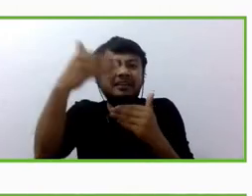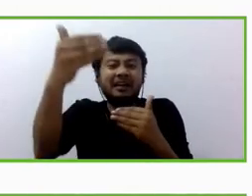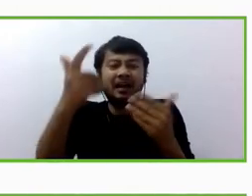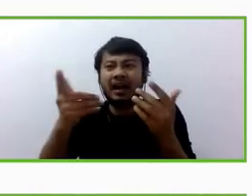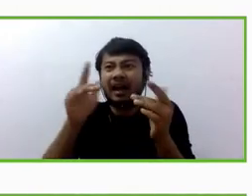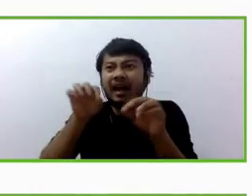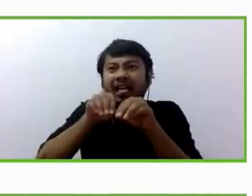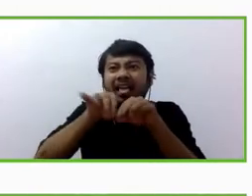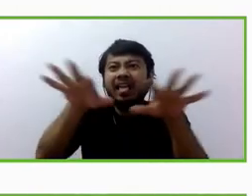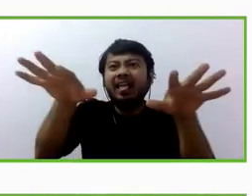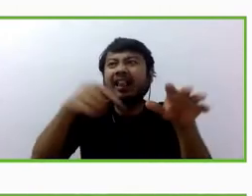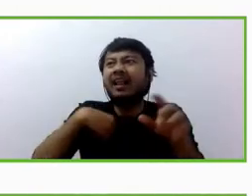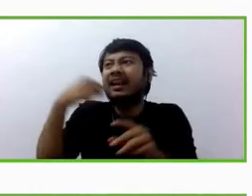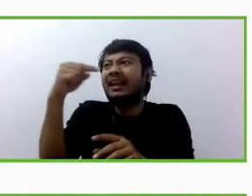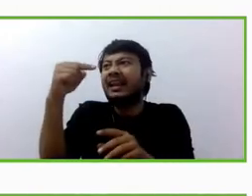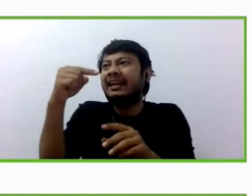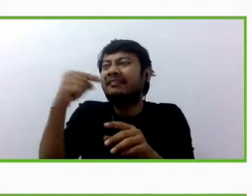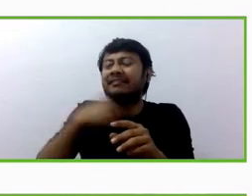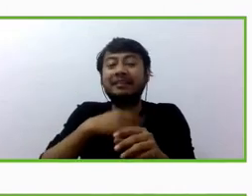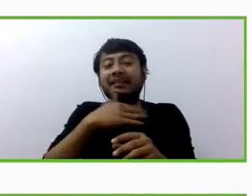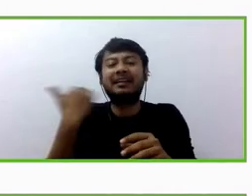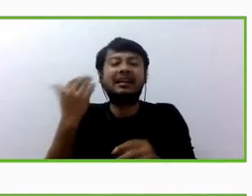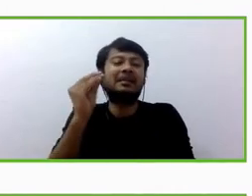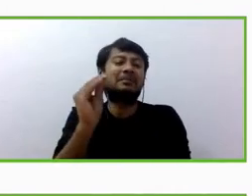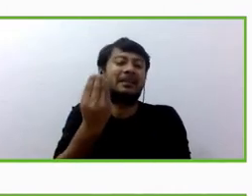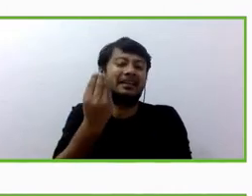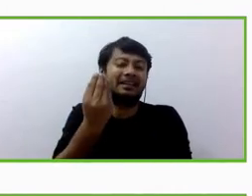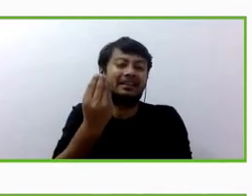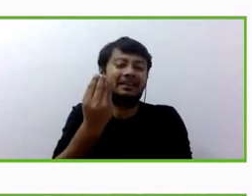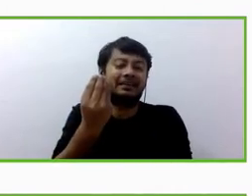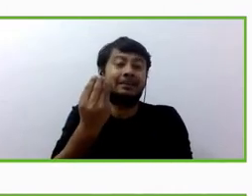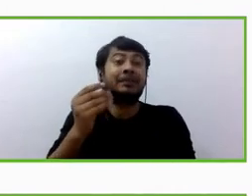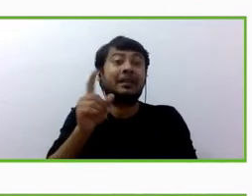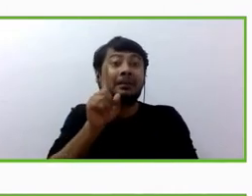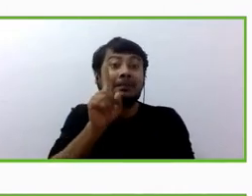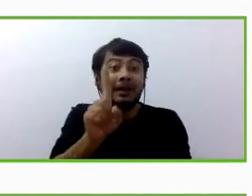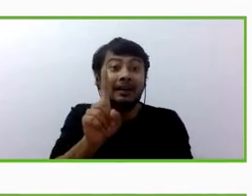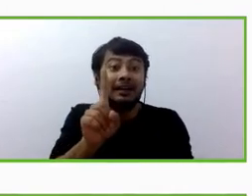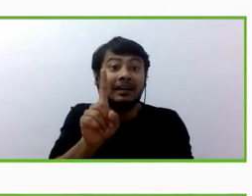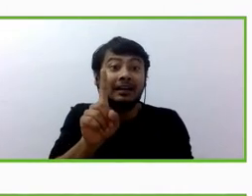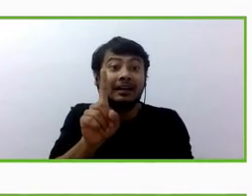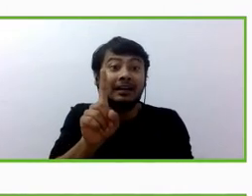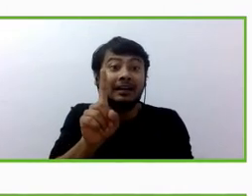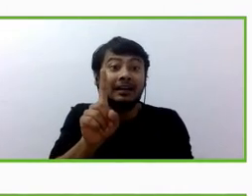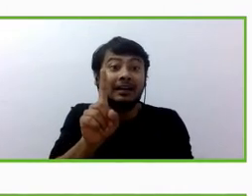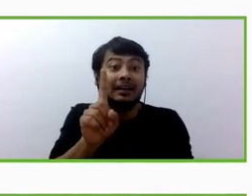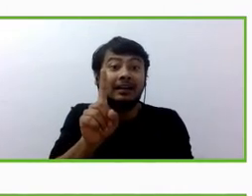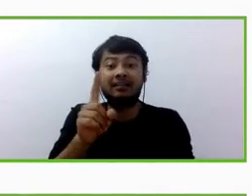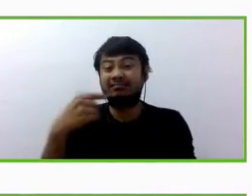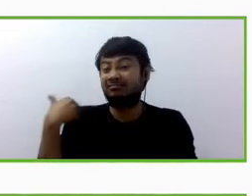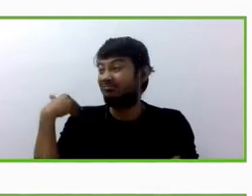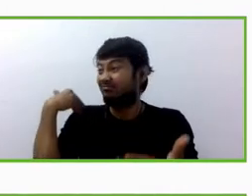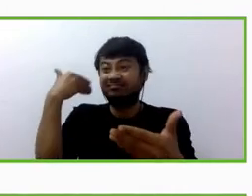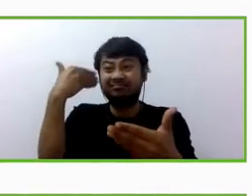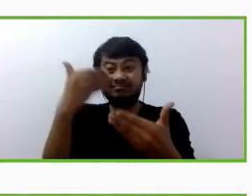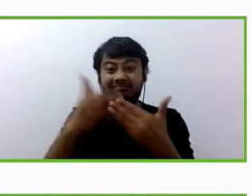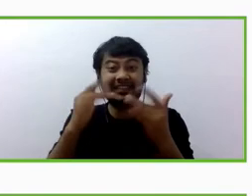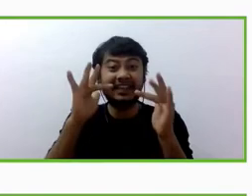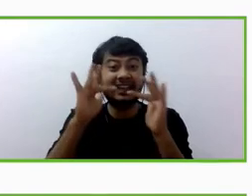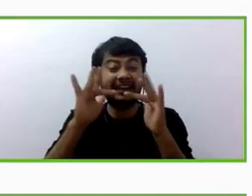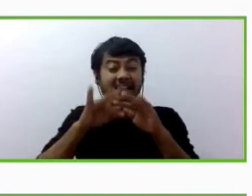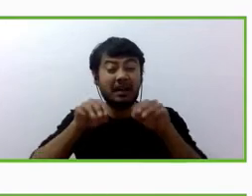will say, though, that even though we could not have predicted in detail everything that has happened in the course of internet's